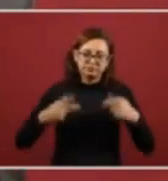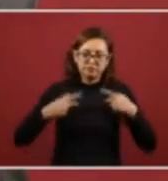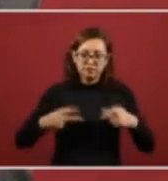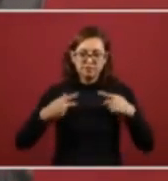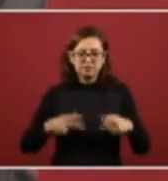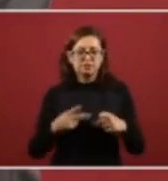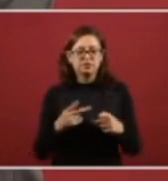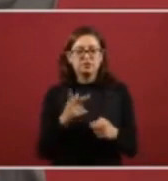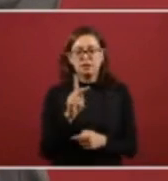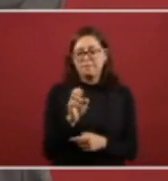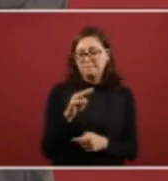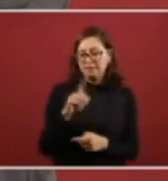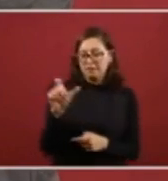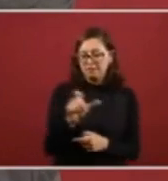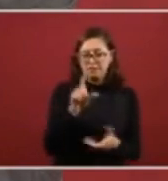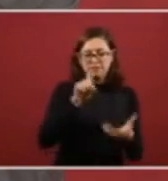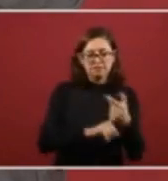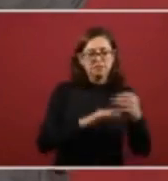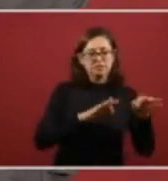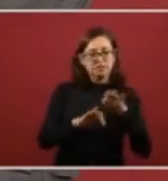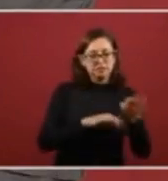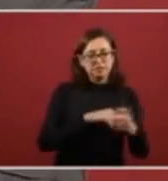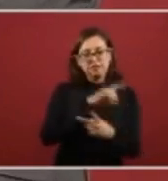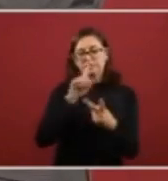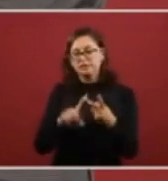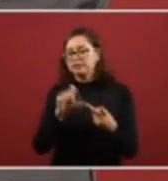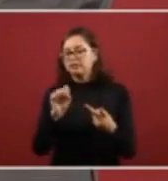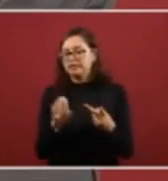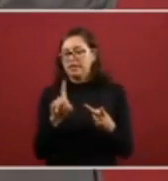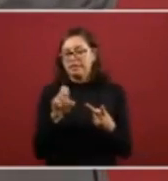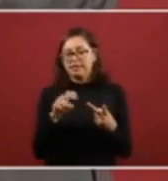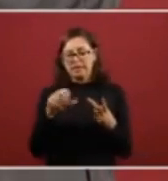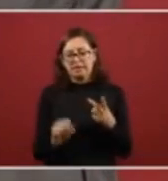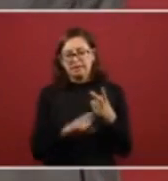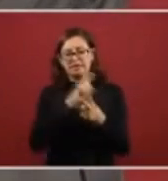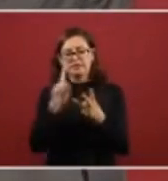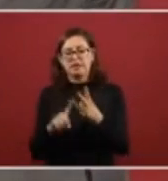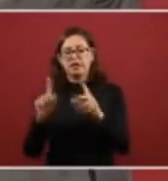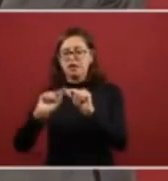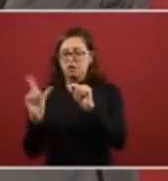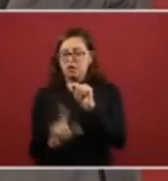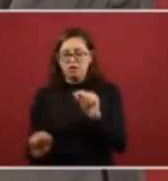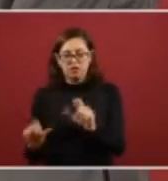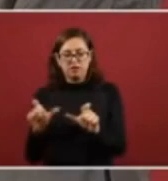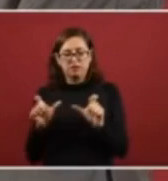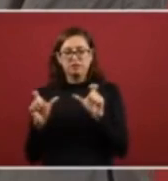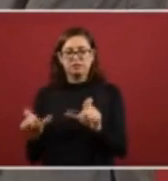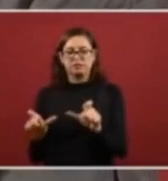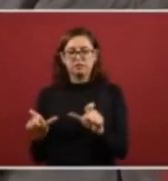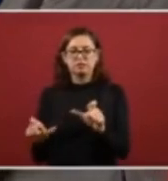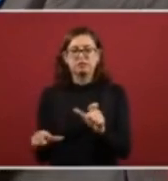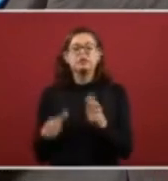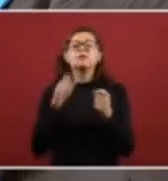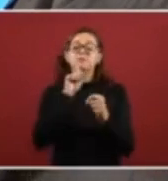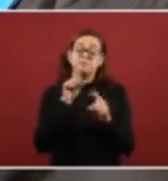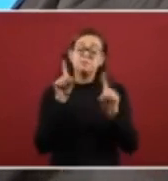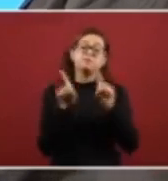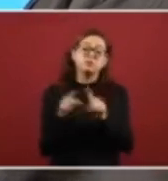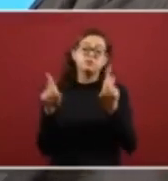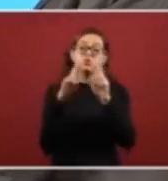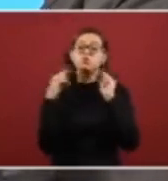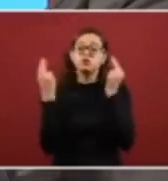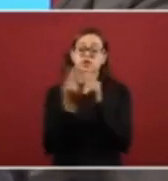important. But the job for the petroleum workers and the Secretary of Defense and the National Defense